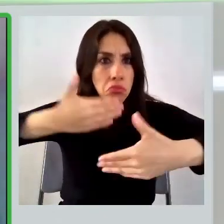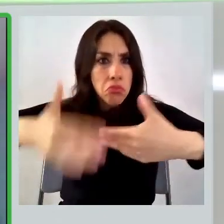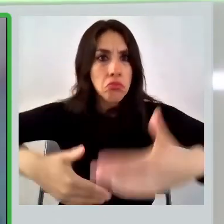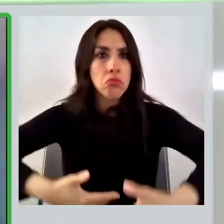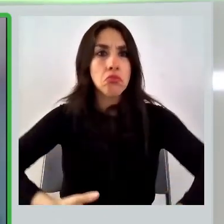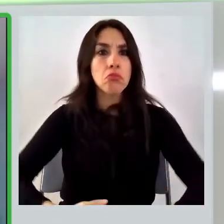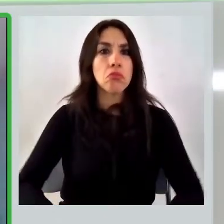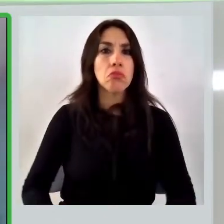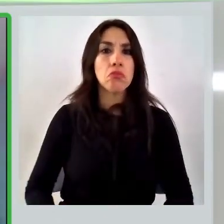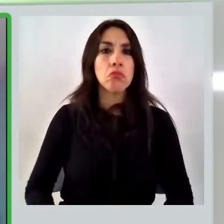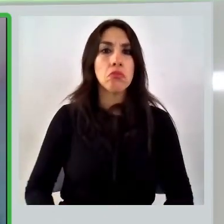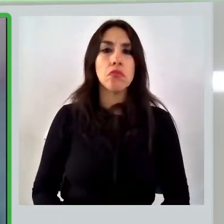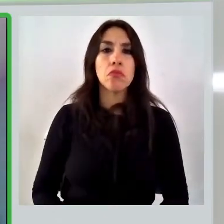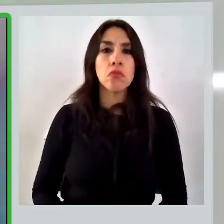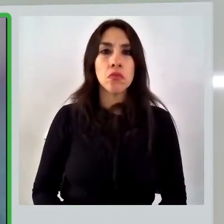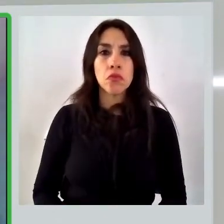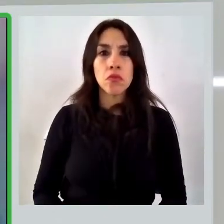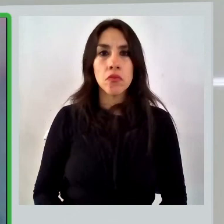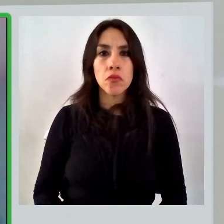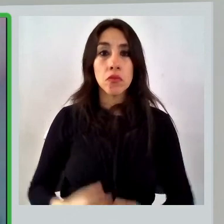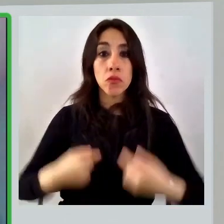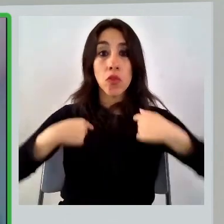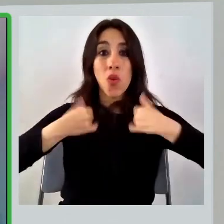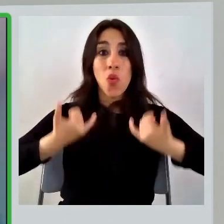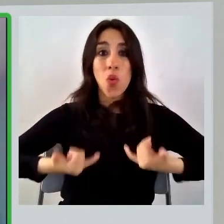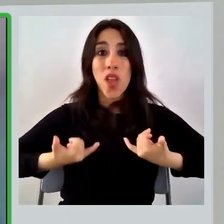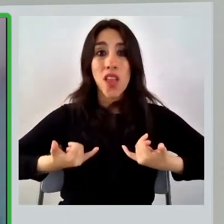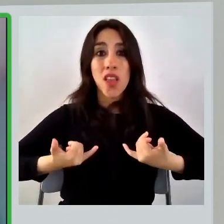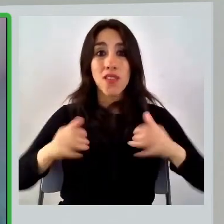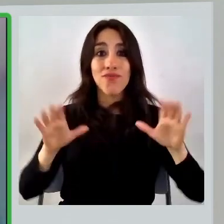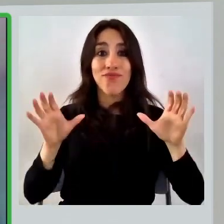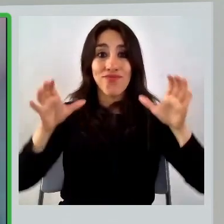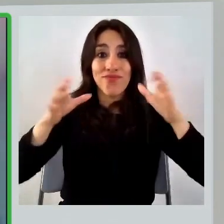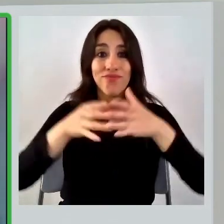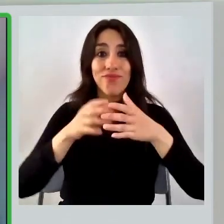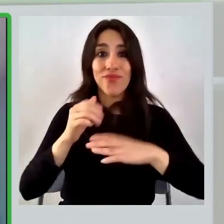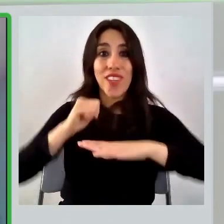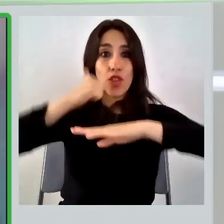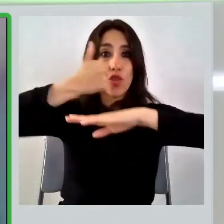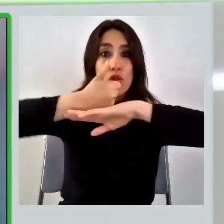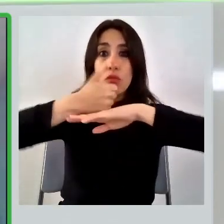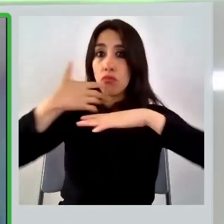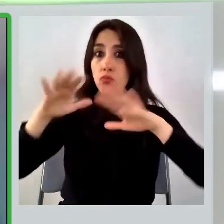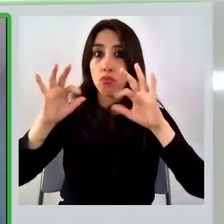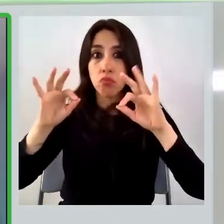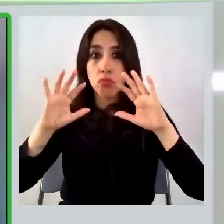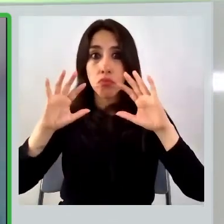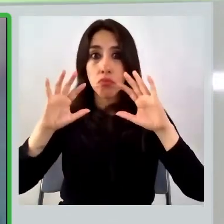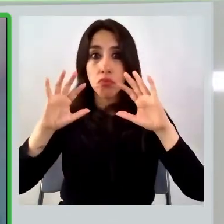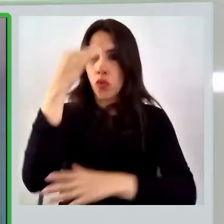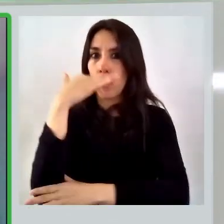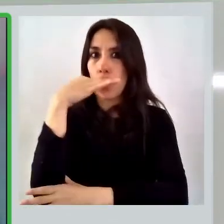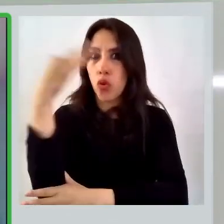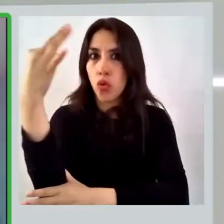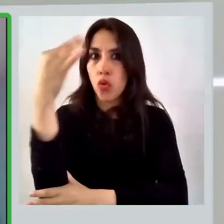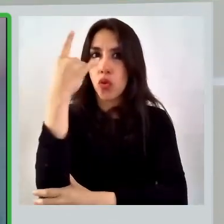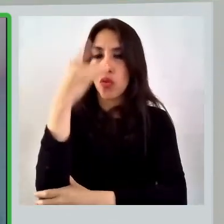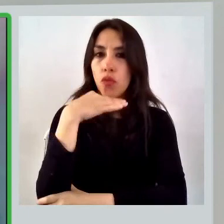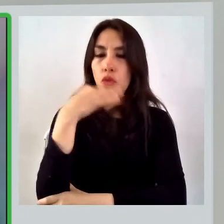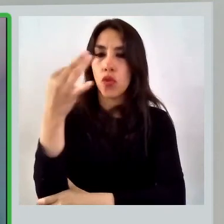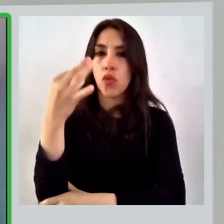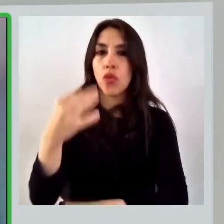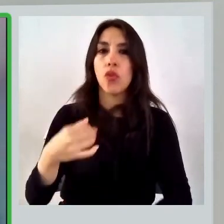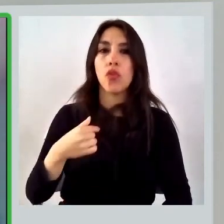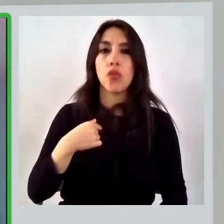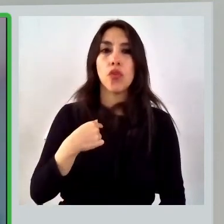the Disability Inclusion Advisory Council here at Accenture. And finally, I am especially passionate about coaching